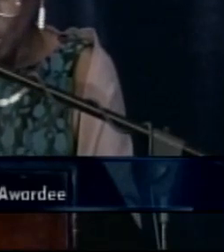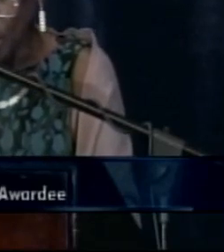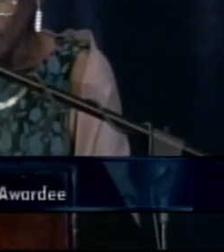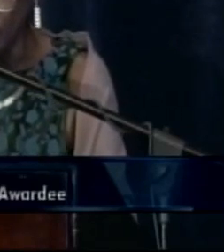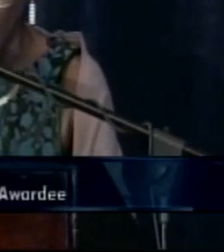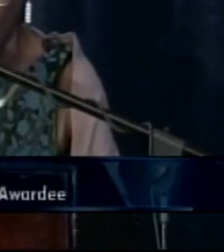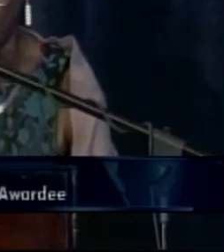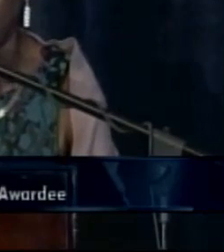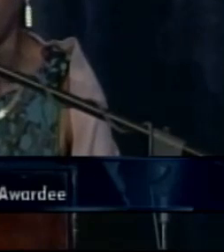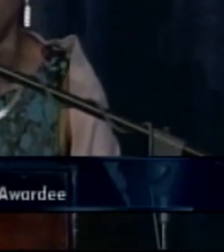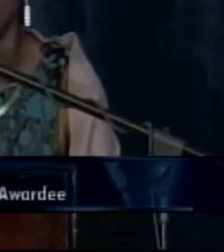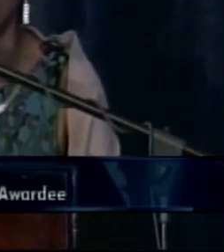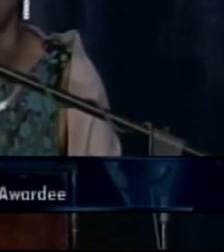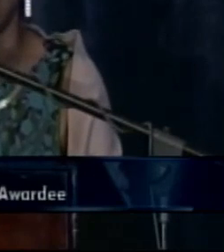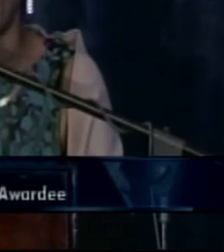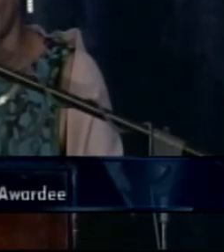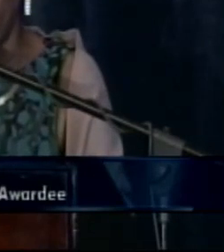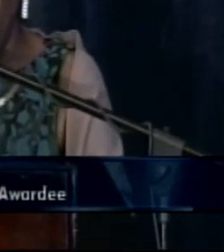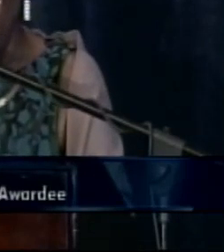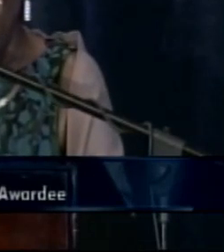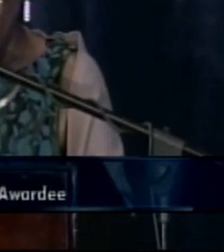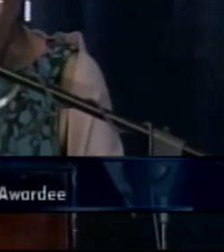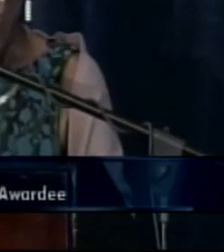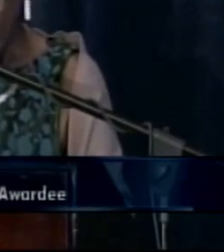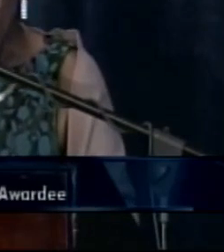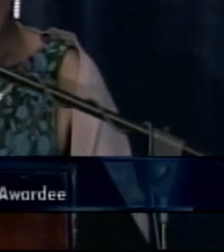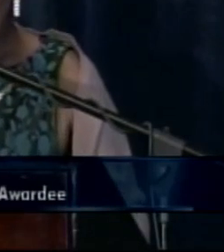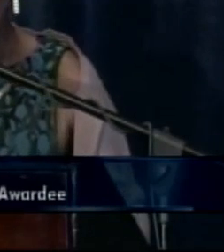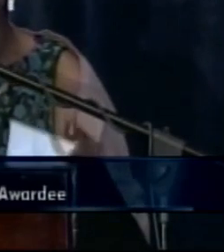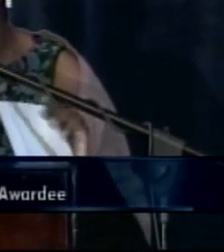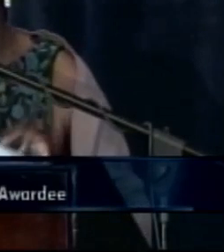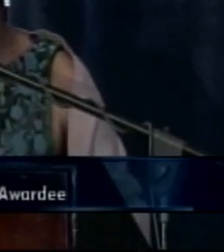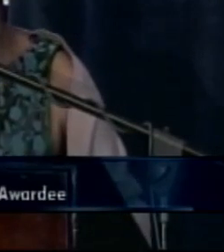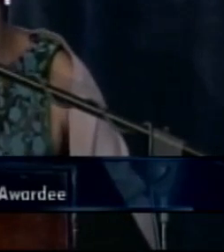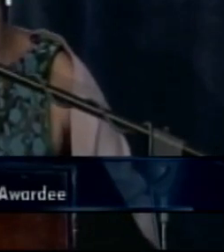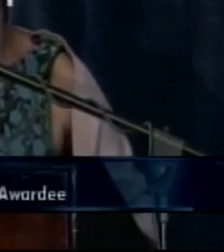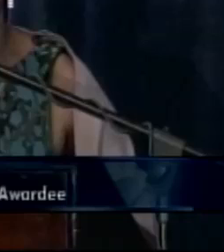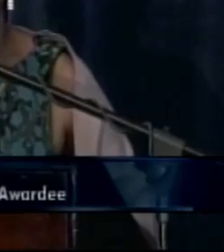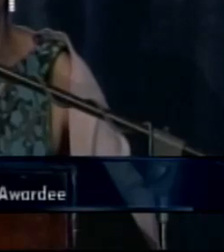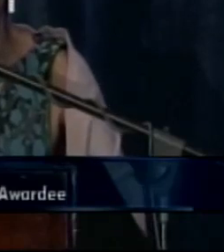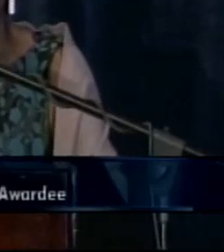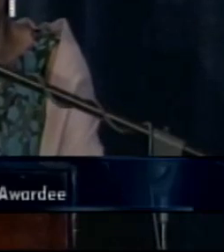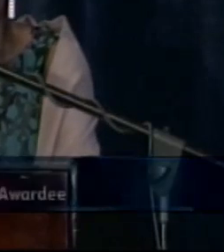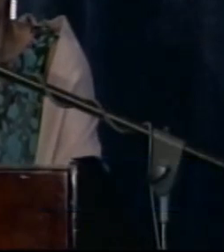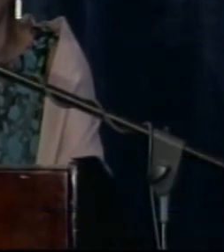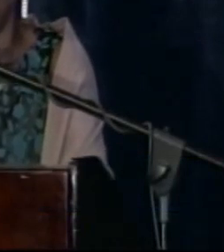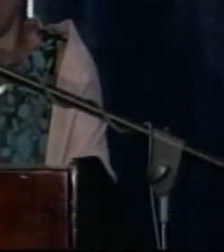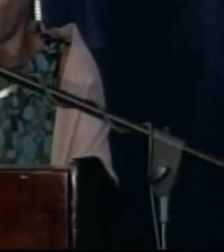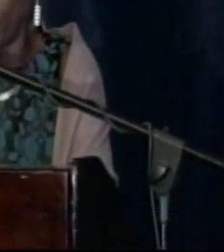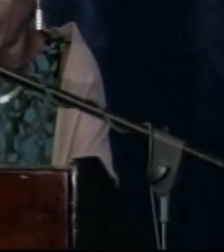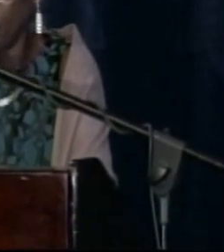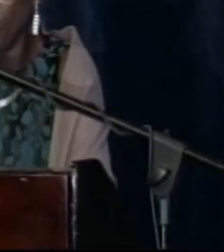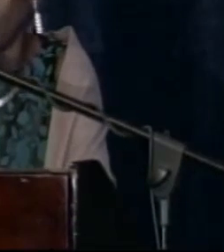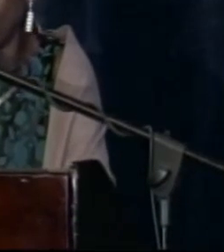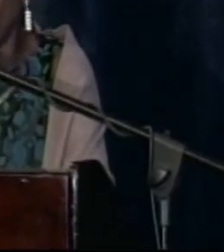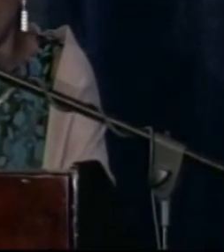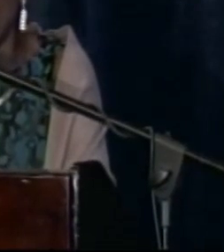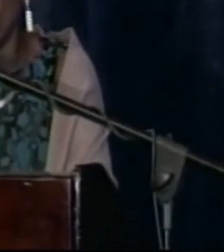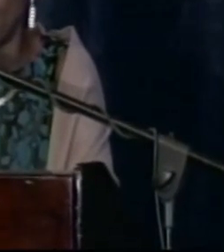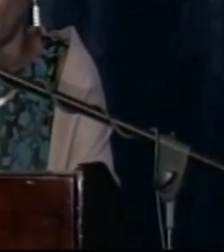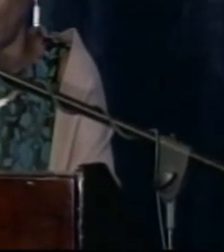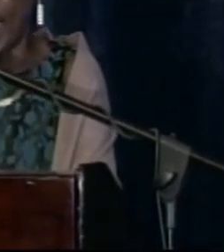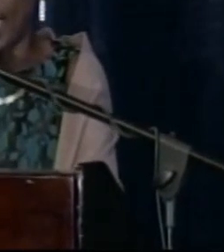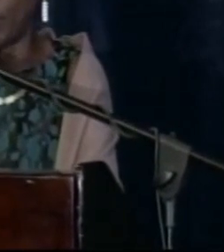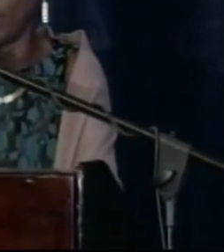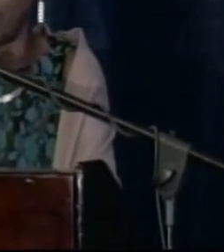our skill, our blood, sweat, and tears. It's not only the principle of the thing. The more you support a writer, the more